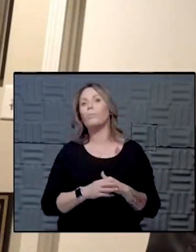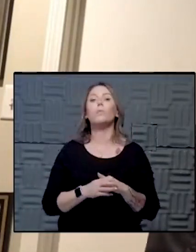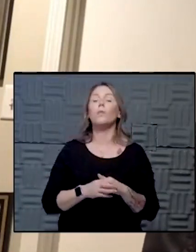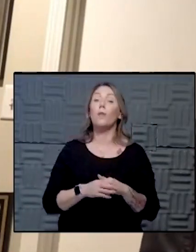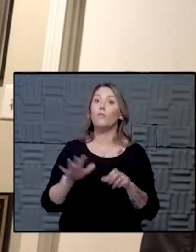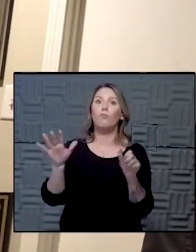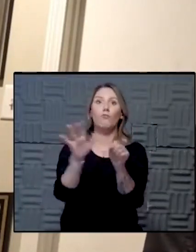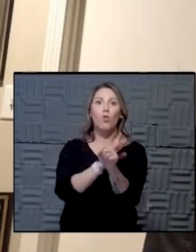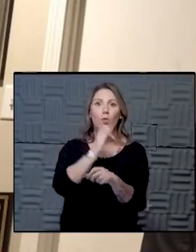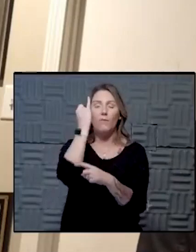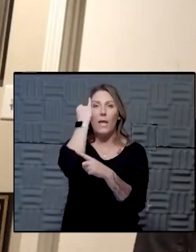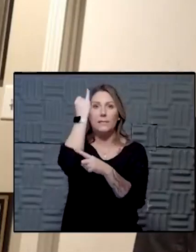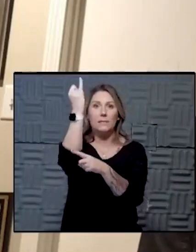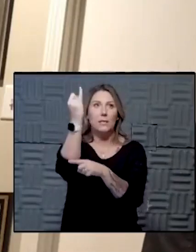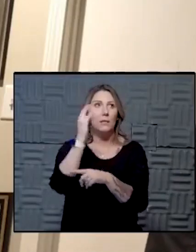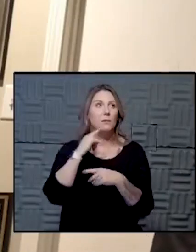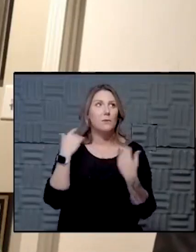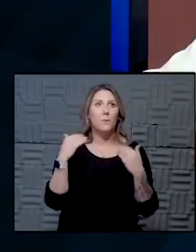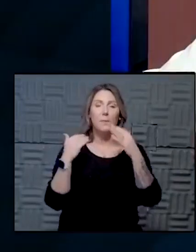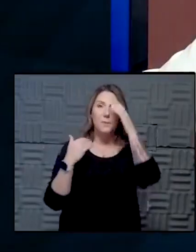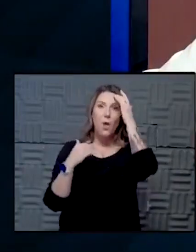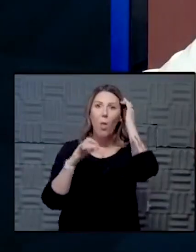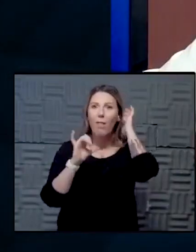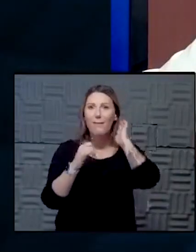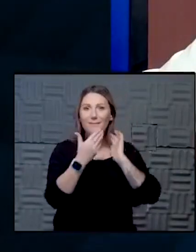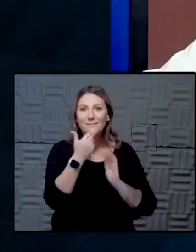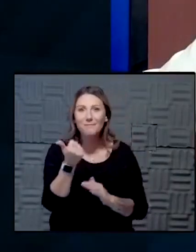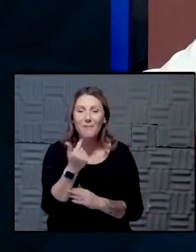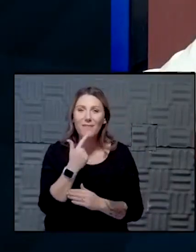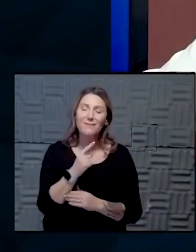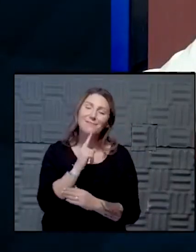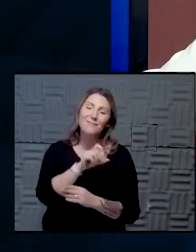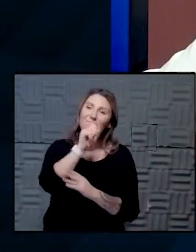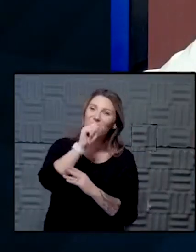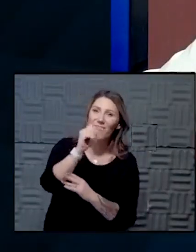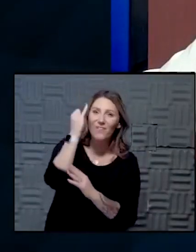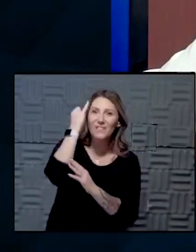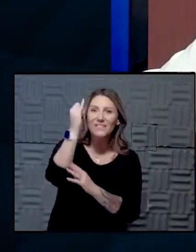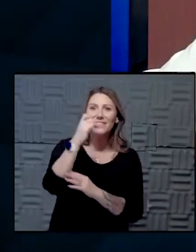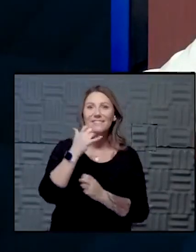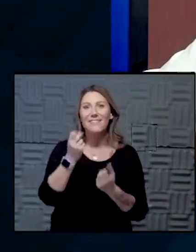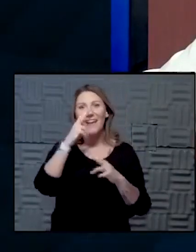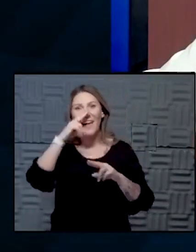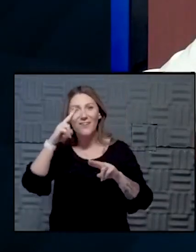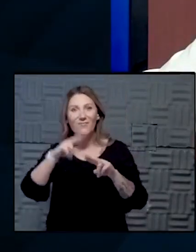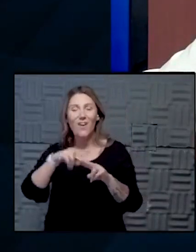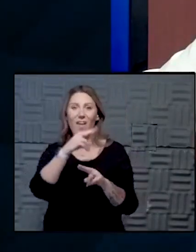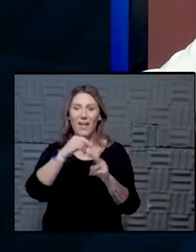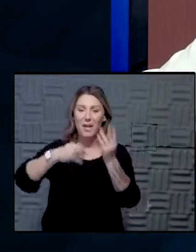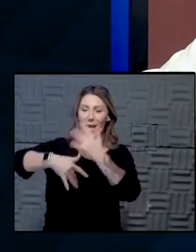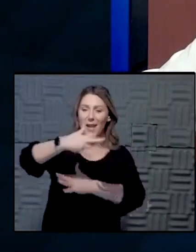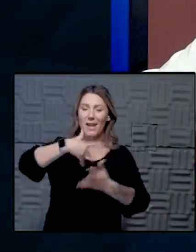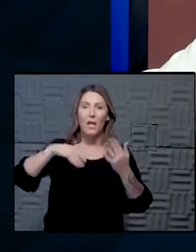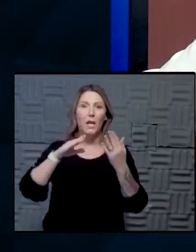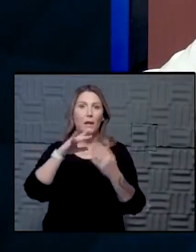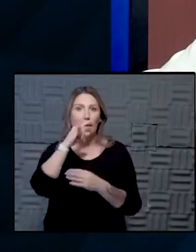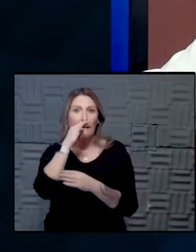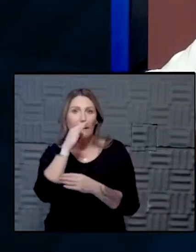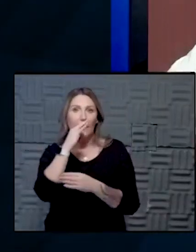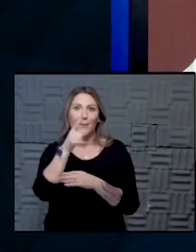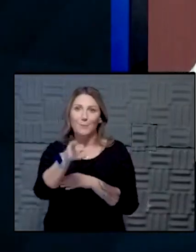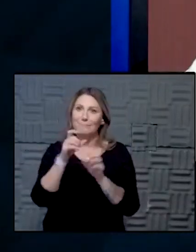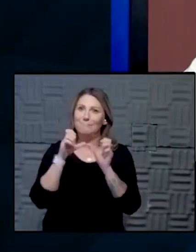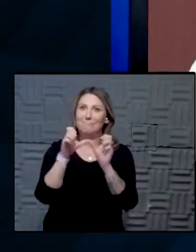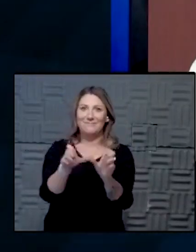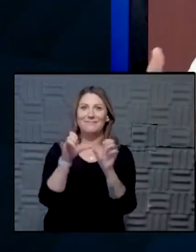full of ideas. I will tell you that. So The best. I love ideas. That's a lot of fun, and being around kids keeps you young. So